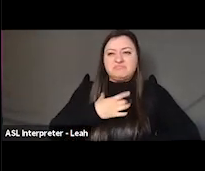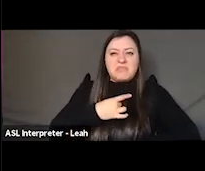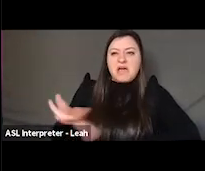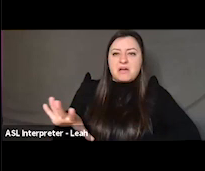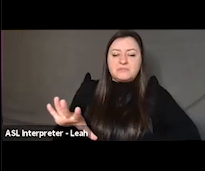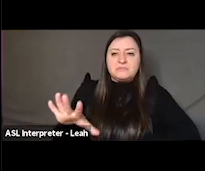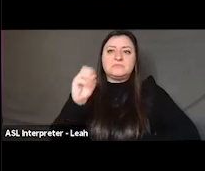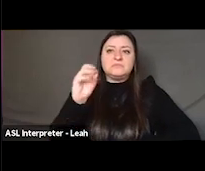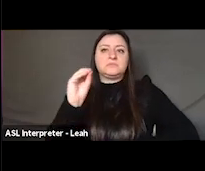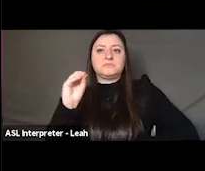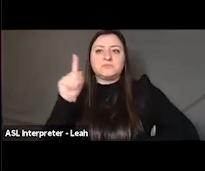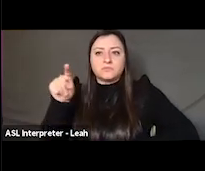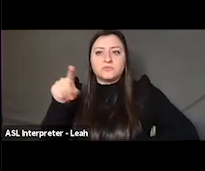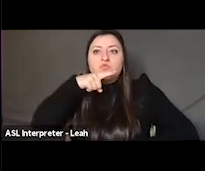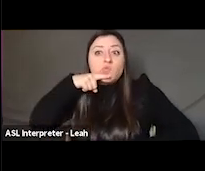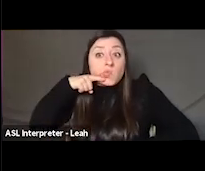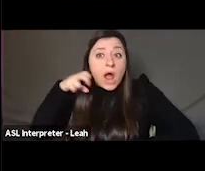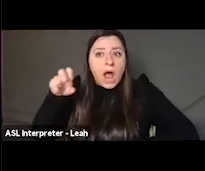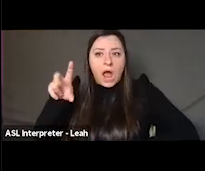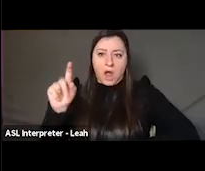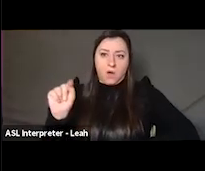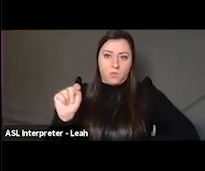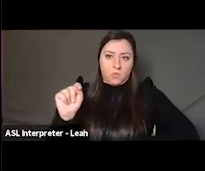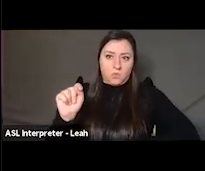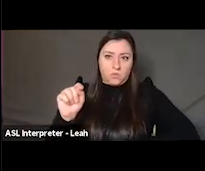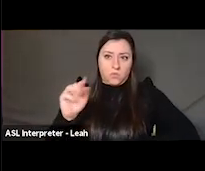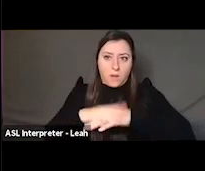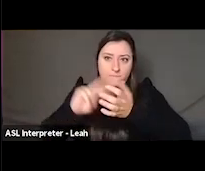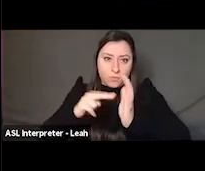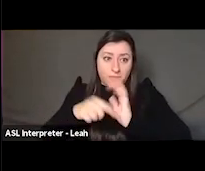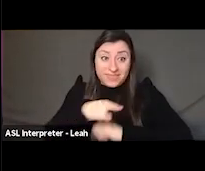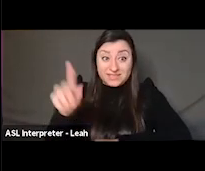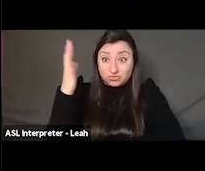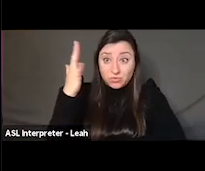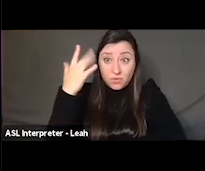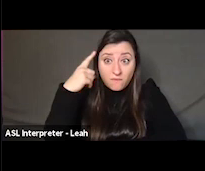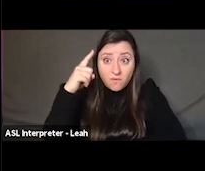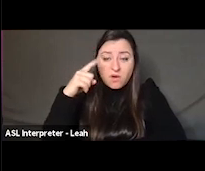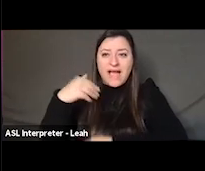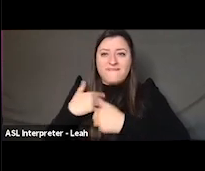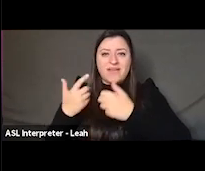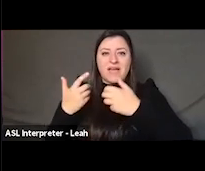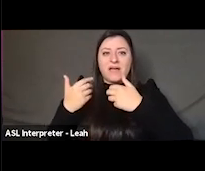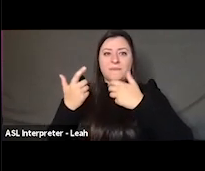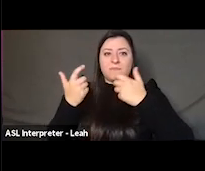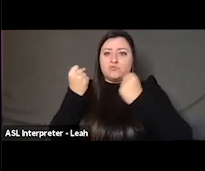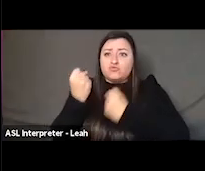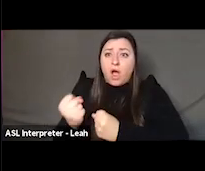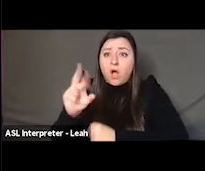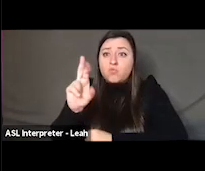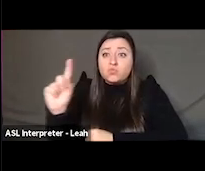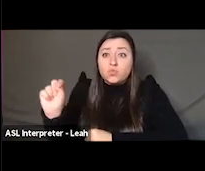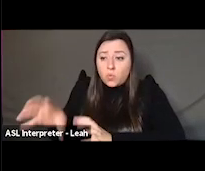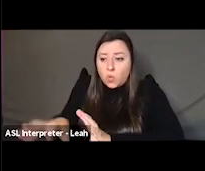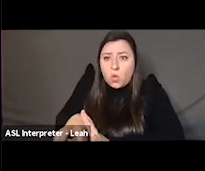so these trees are known for having such an extensive and strong root system that they suck up a huge amount